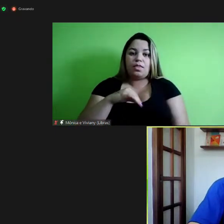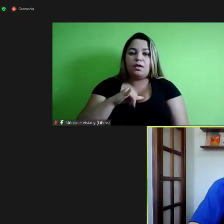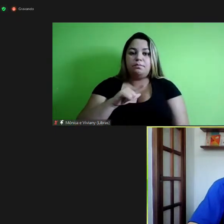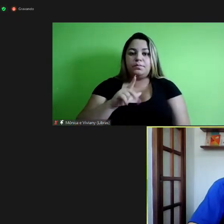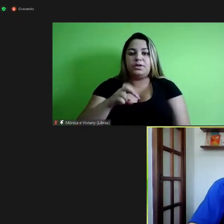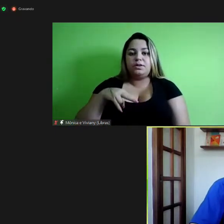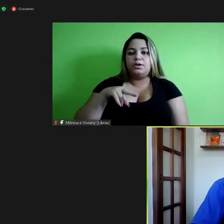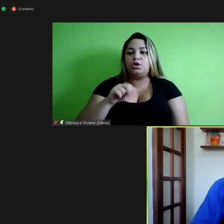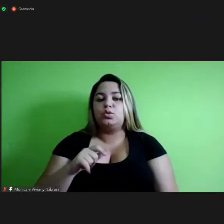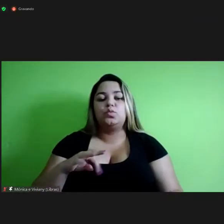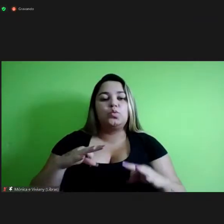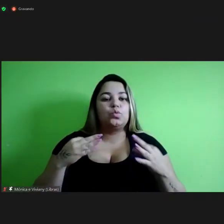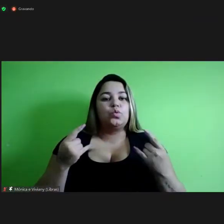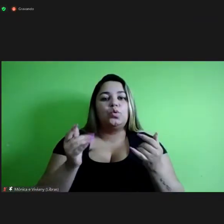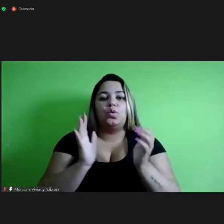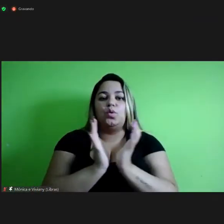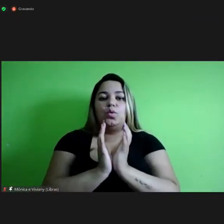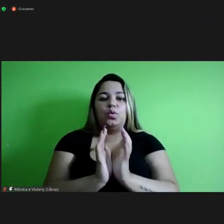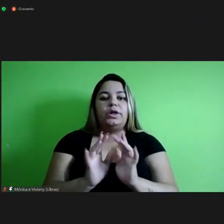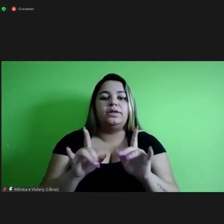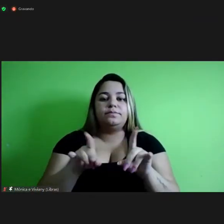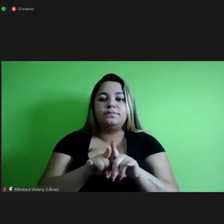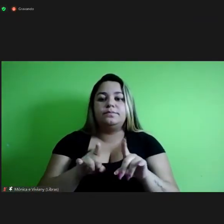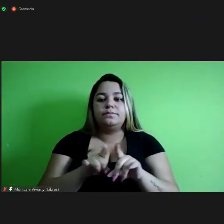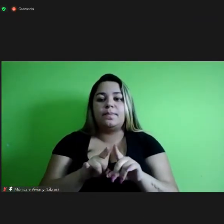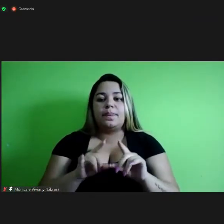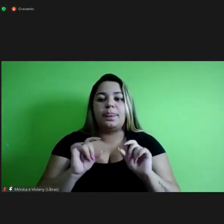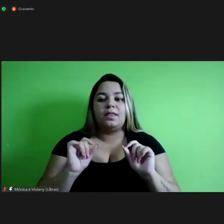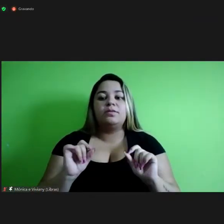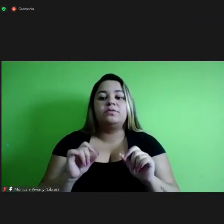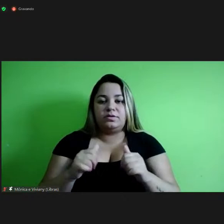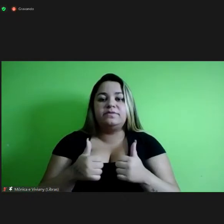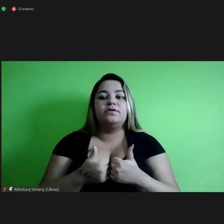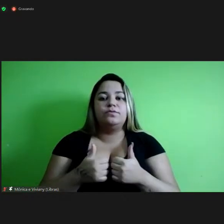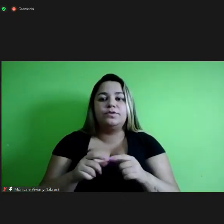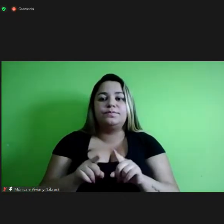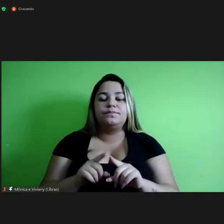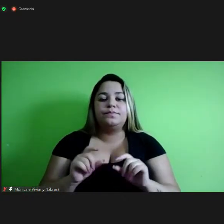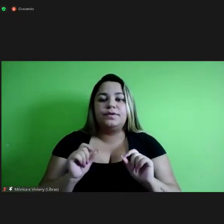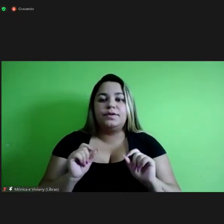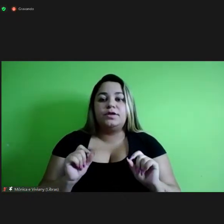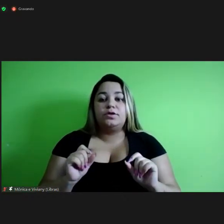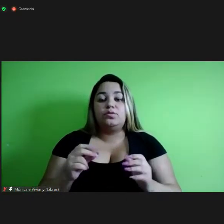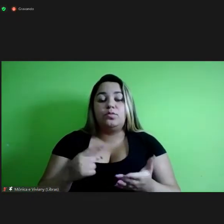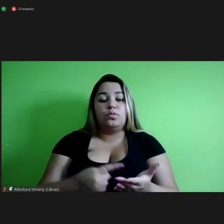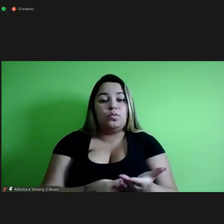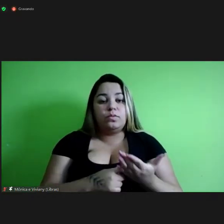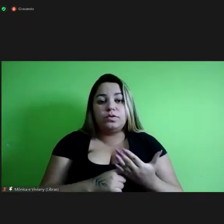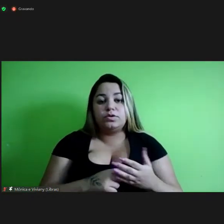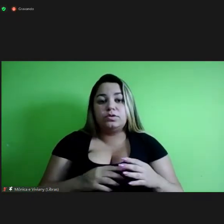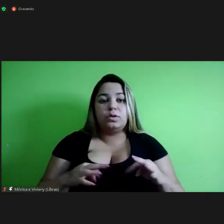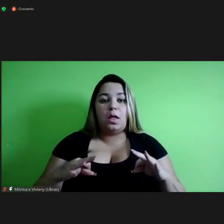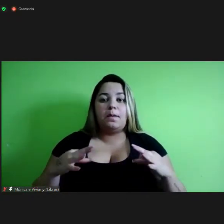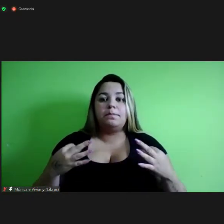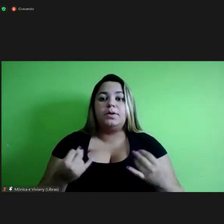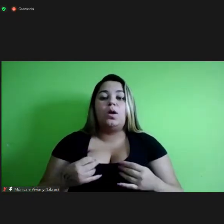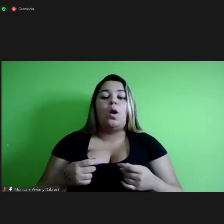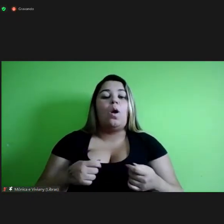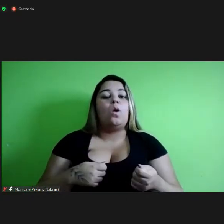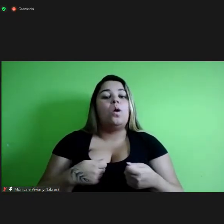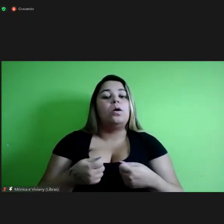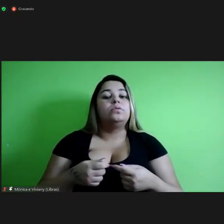Thank you very much, Milena, and all the team here for the organization of this seminar and for the invitation